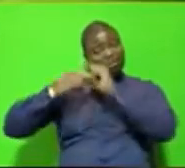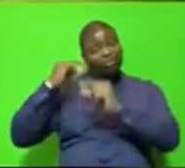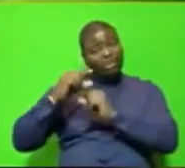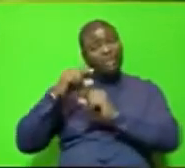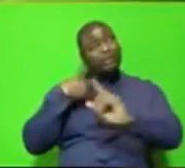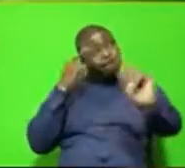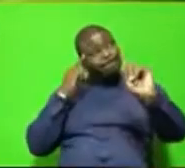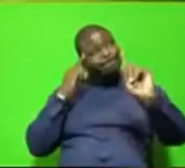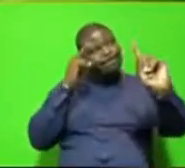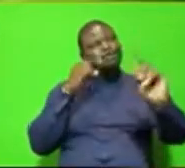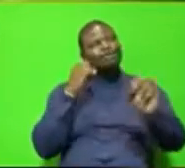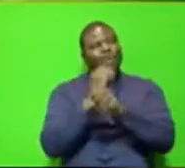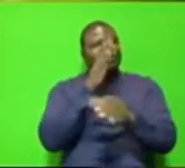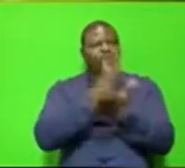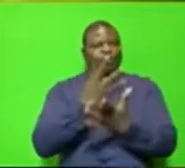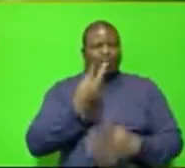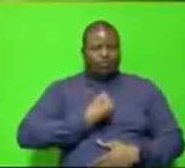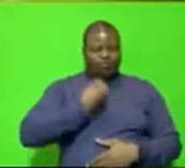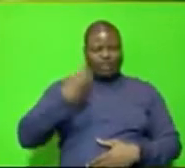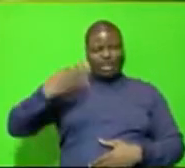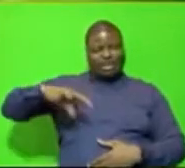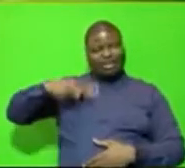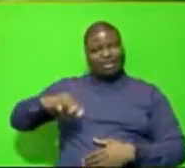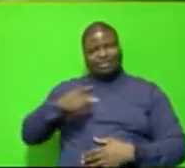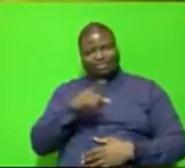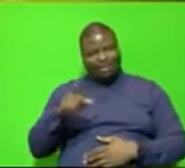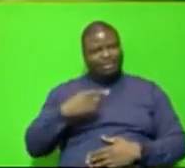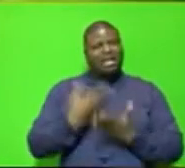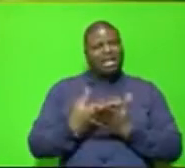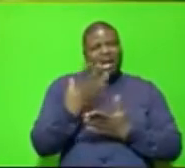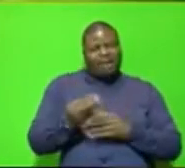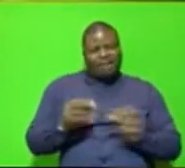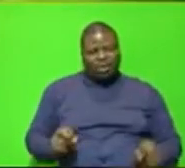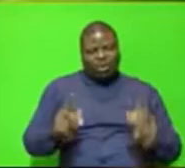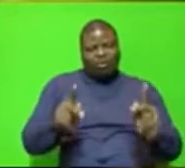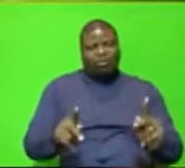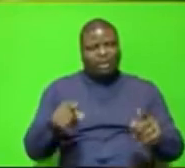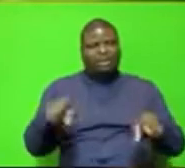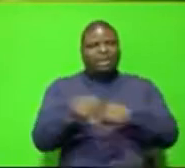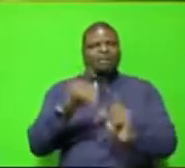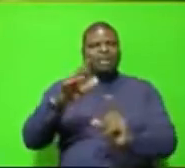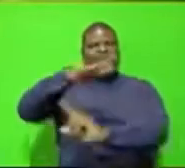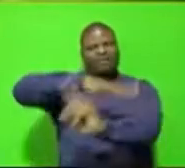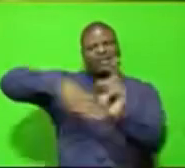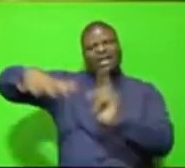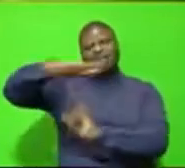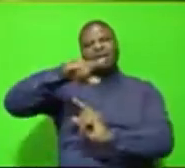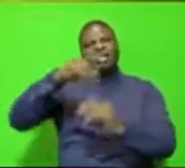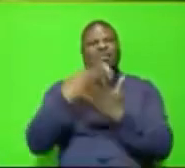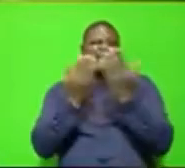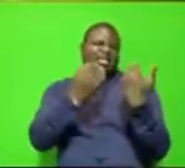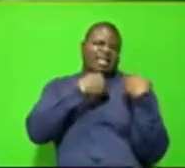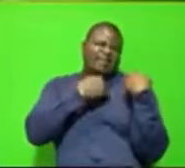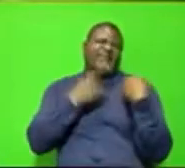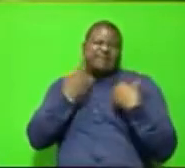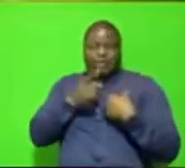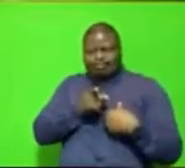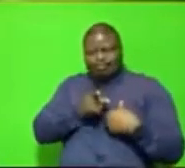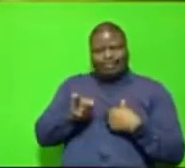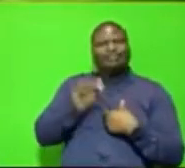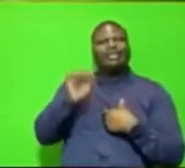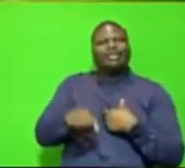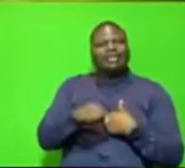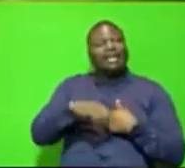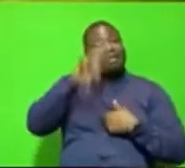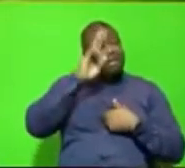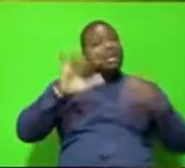where women and girls have got equal opportunities, safe spaces, and voices. A world that reflects our